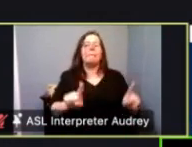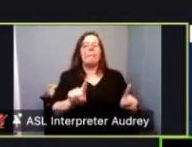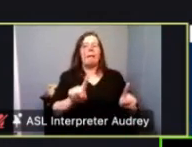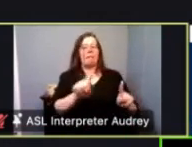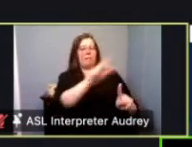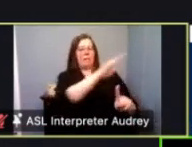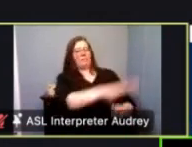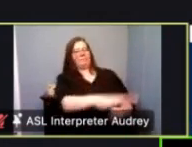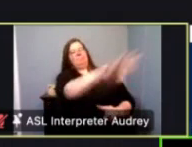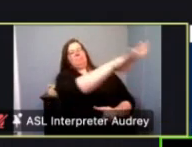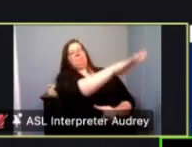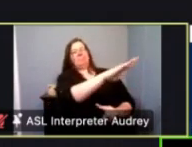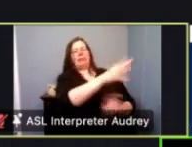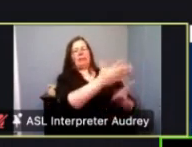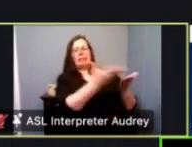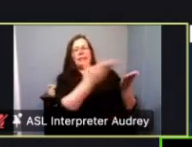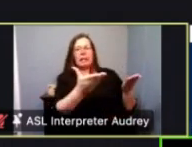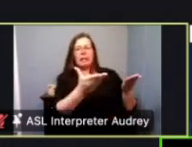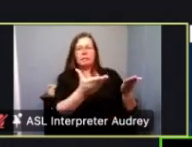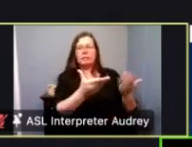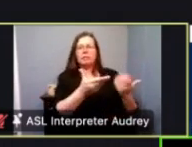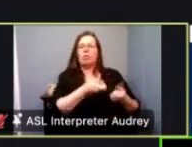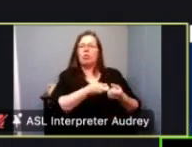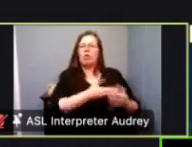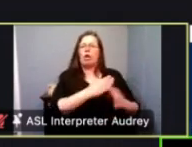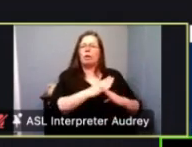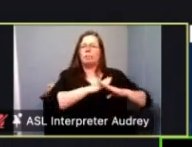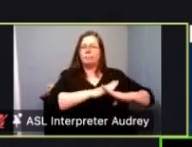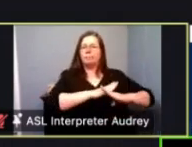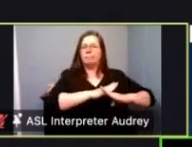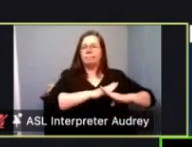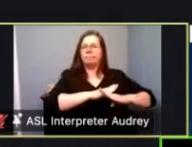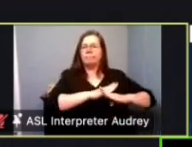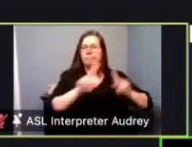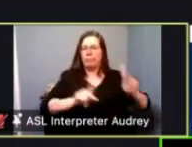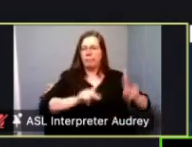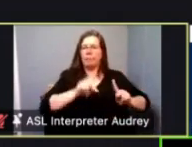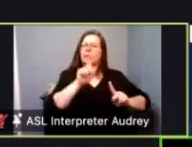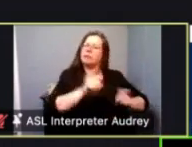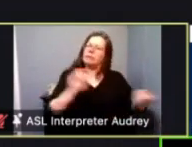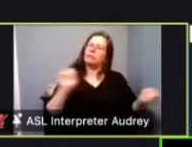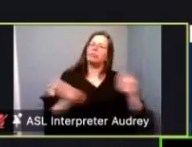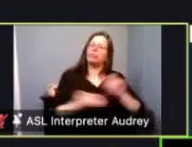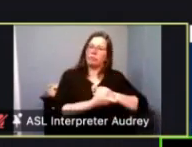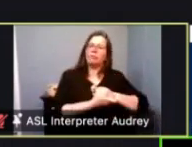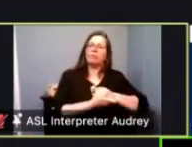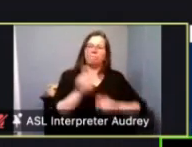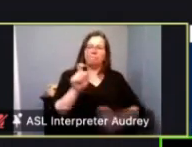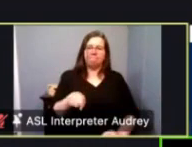out in life that create barriers for people that need to be changed.